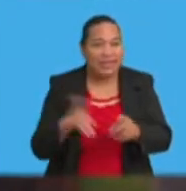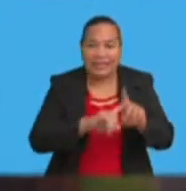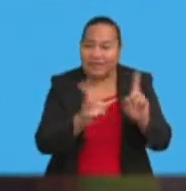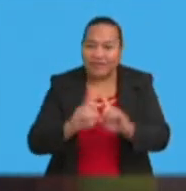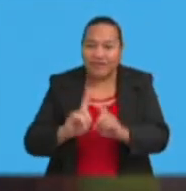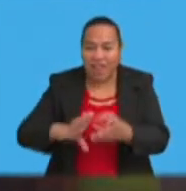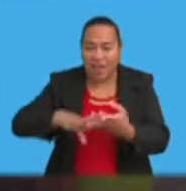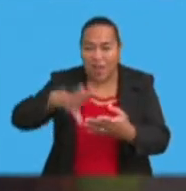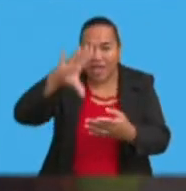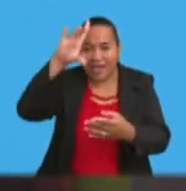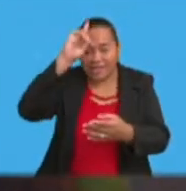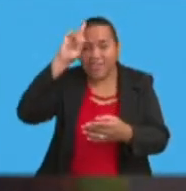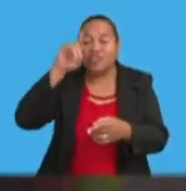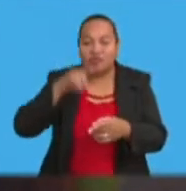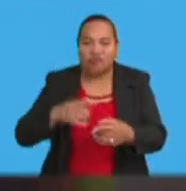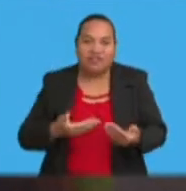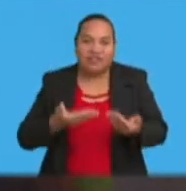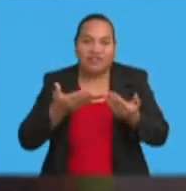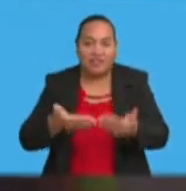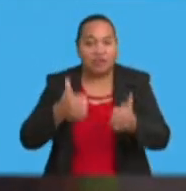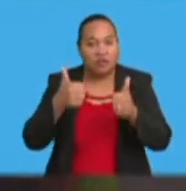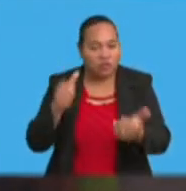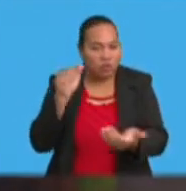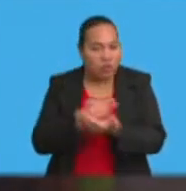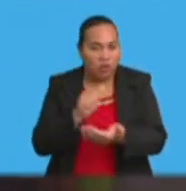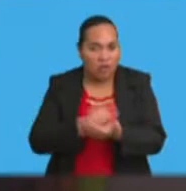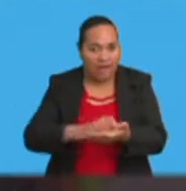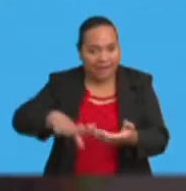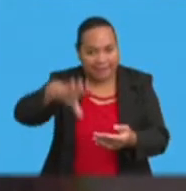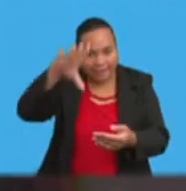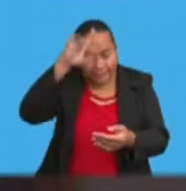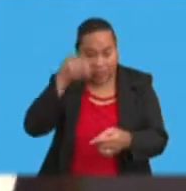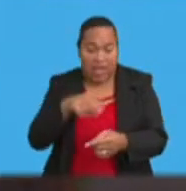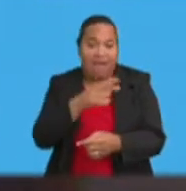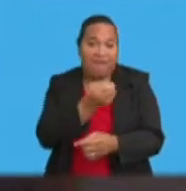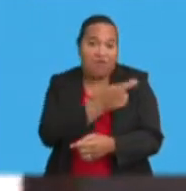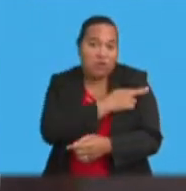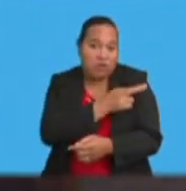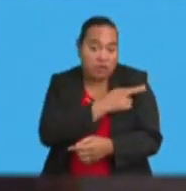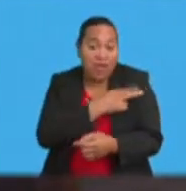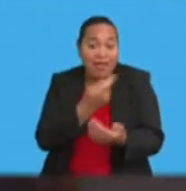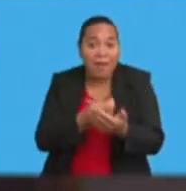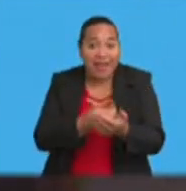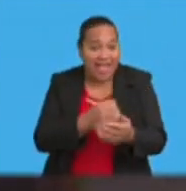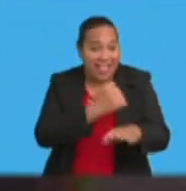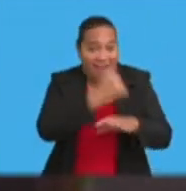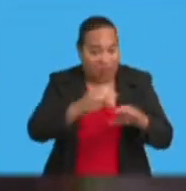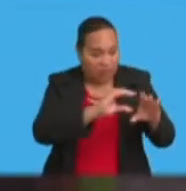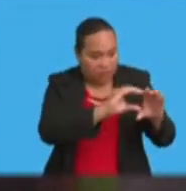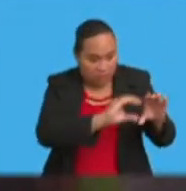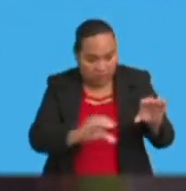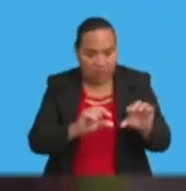meet certain standards. And this Fiji Higher Education Commission then has a responsibility of assigning the money that government provides for